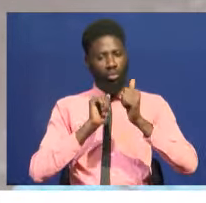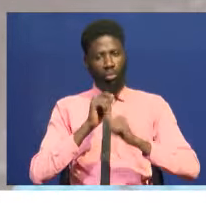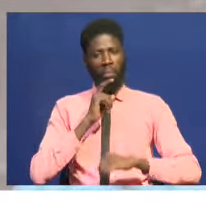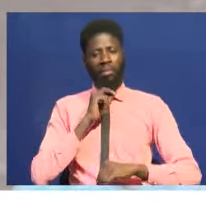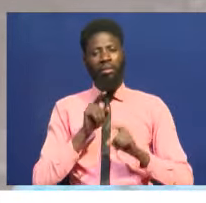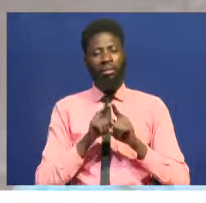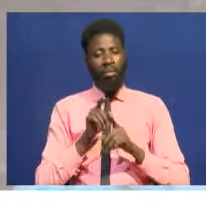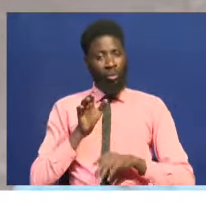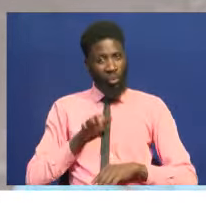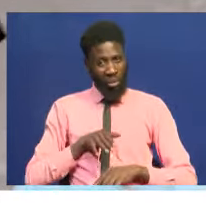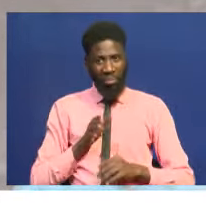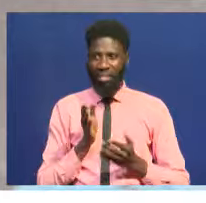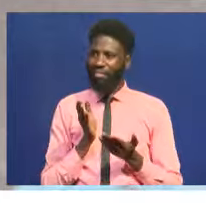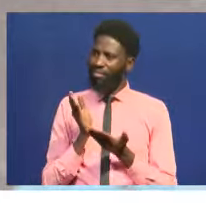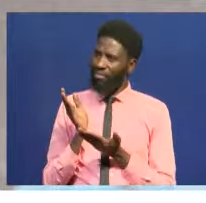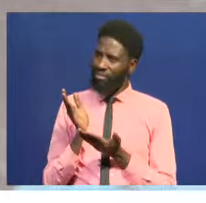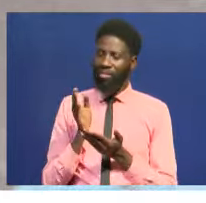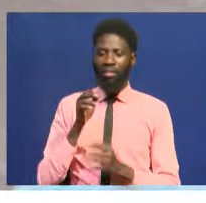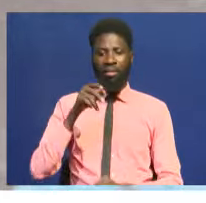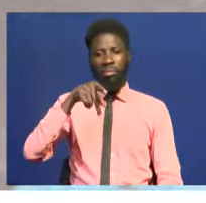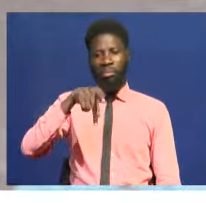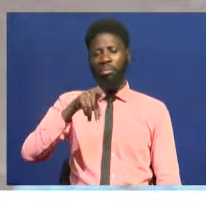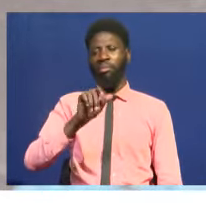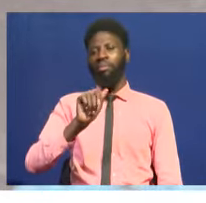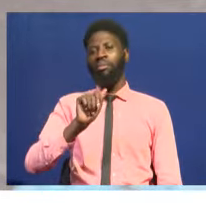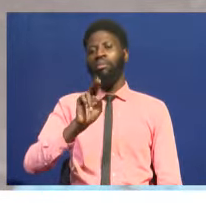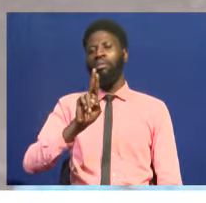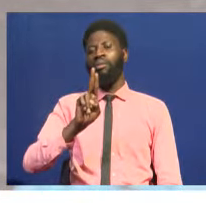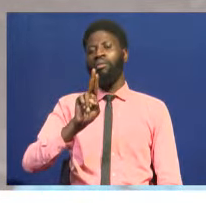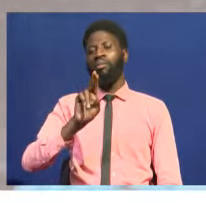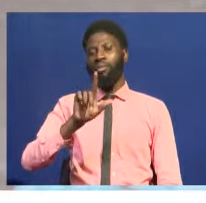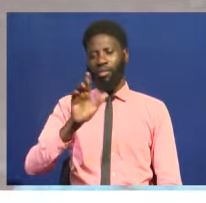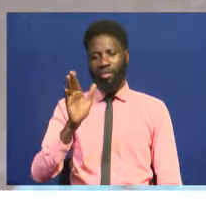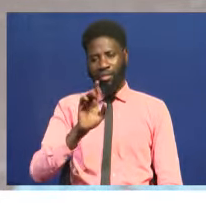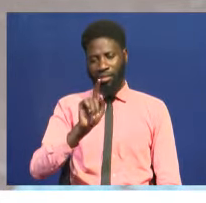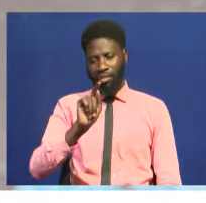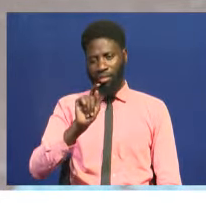Watu kama kina Paul Tergat, you should do